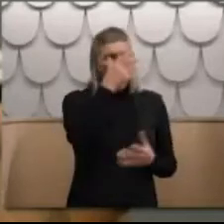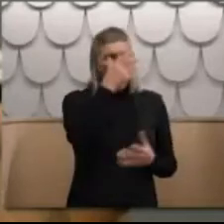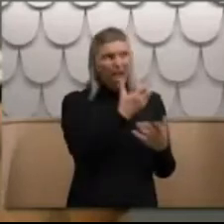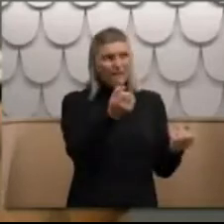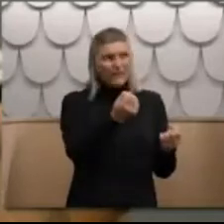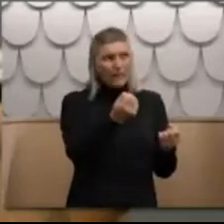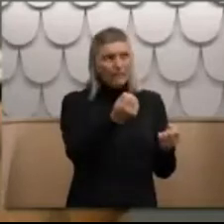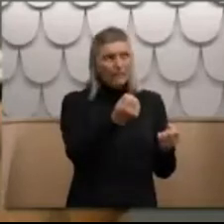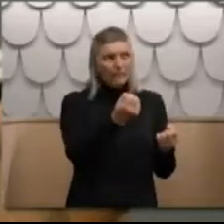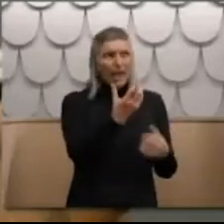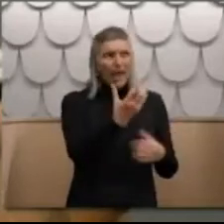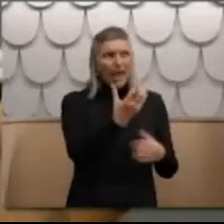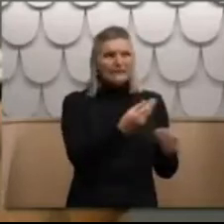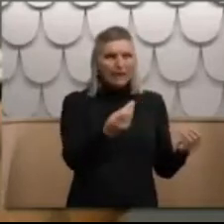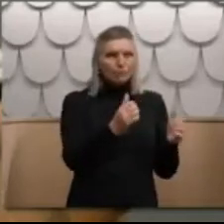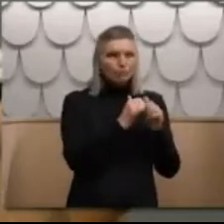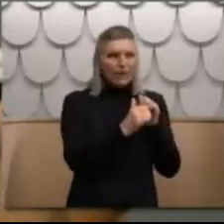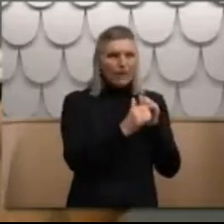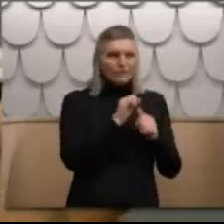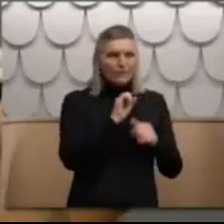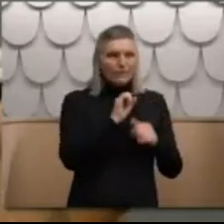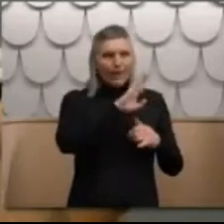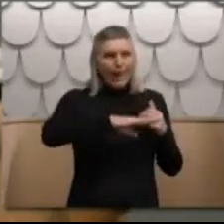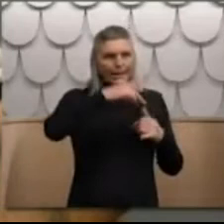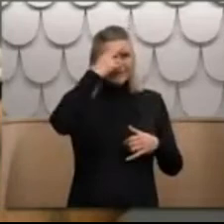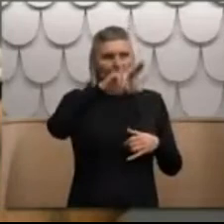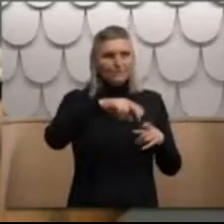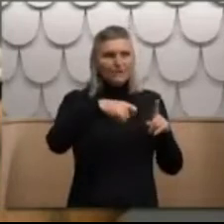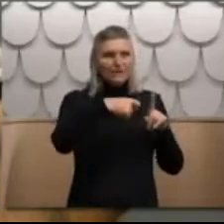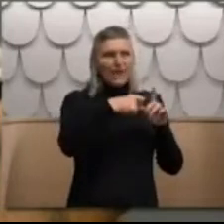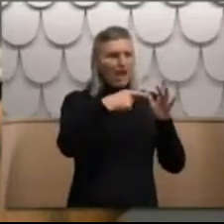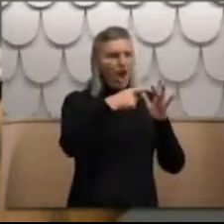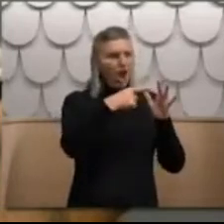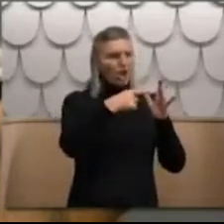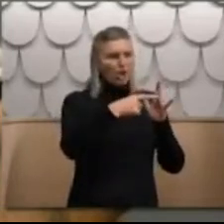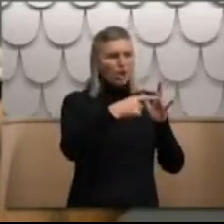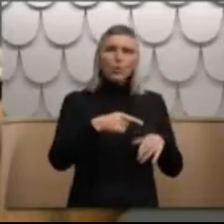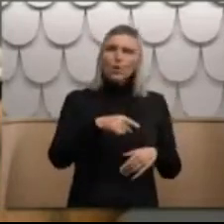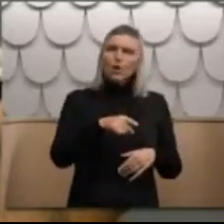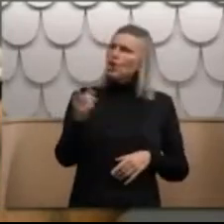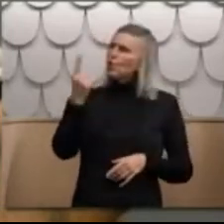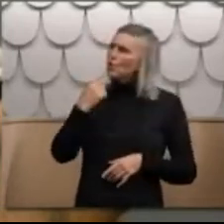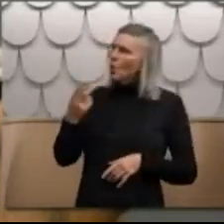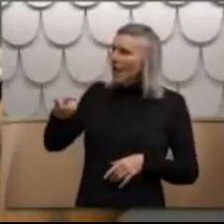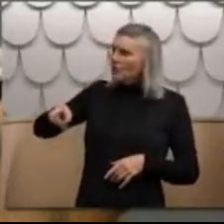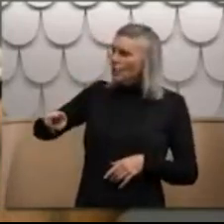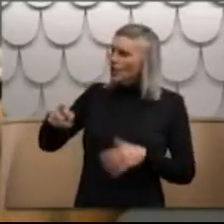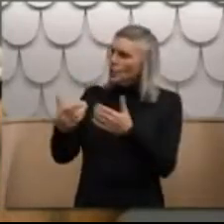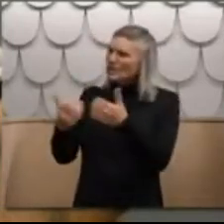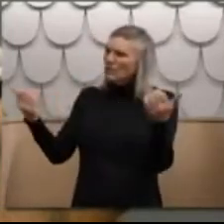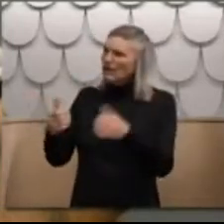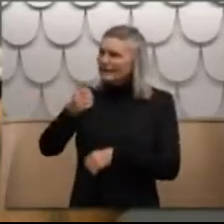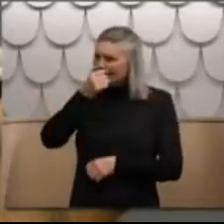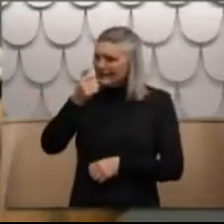you're K-U? Yeah. And because you said you had a twin, and that you were separated when you were 6, 7?